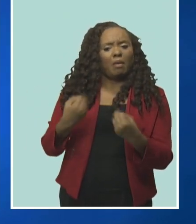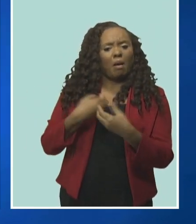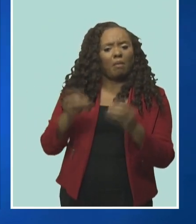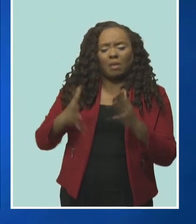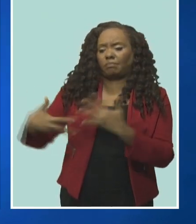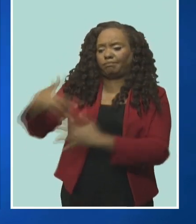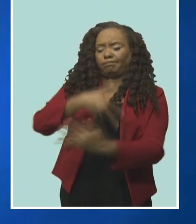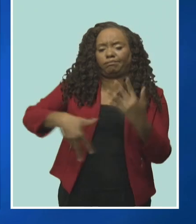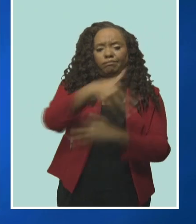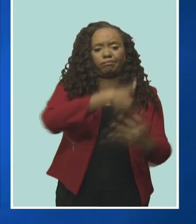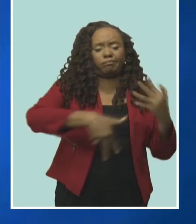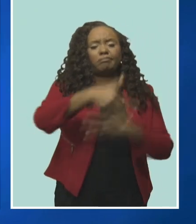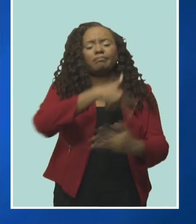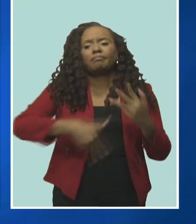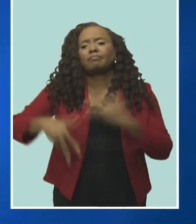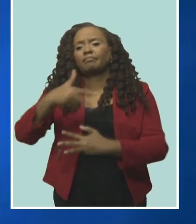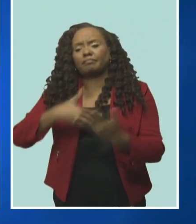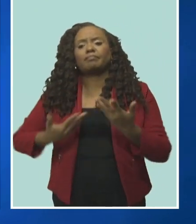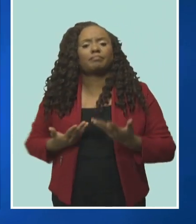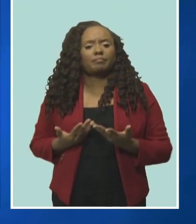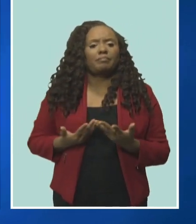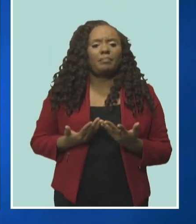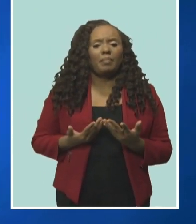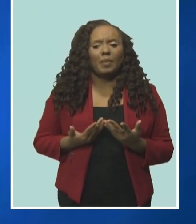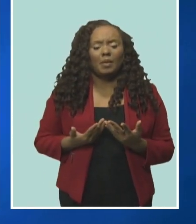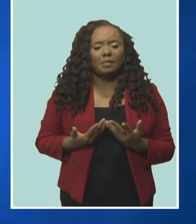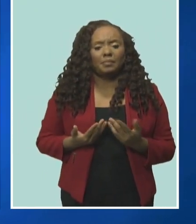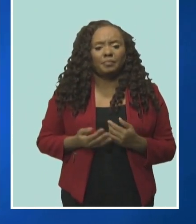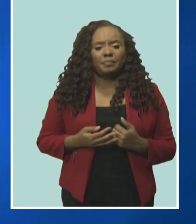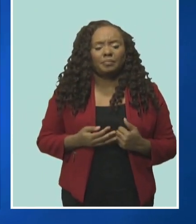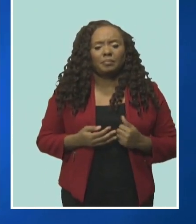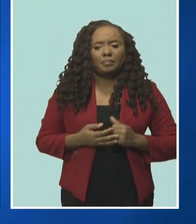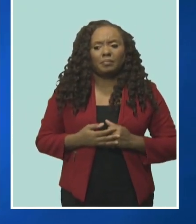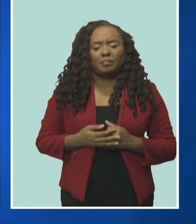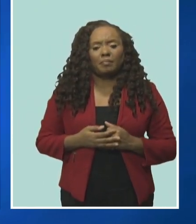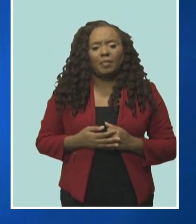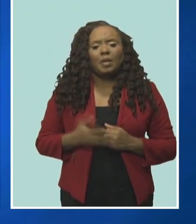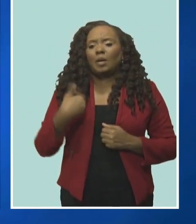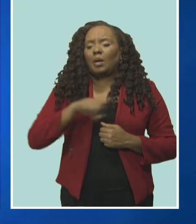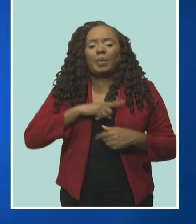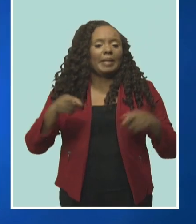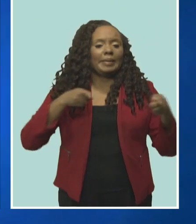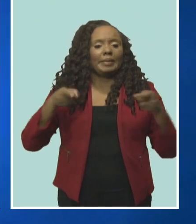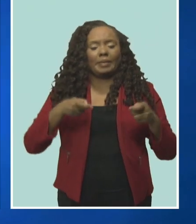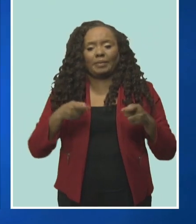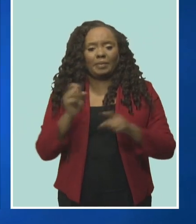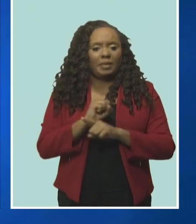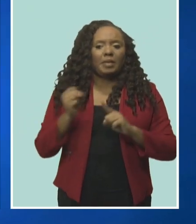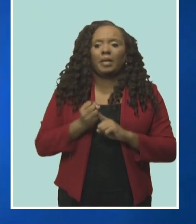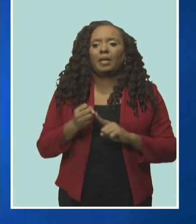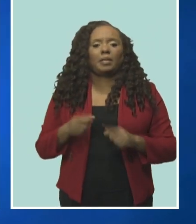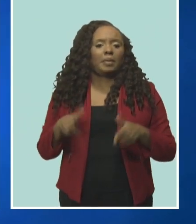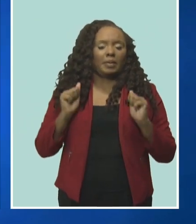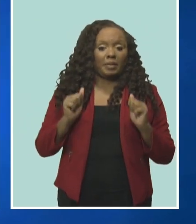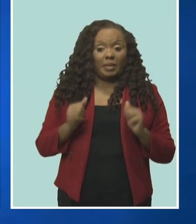public, we have a pretty much a straightforward way of dealing with the issues. If we find a violation, usually